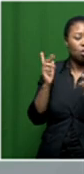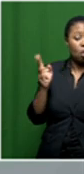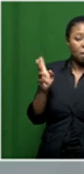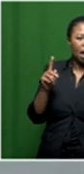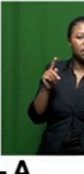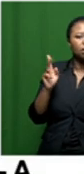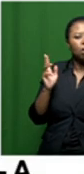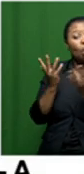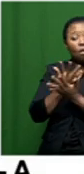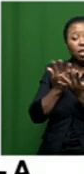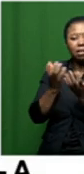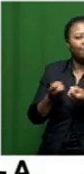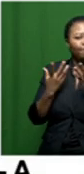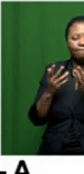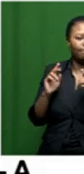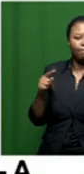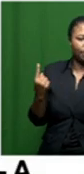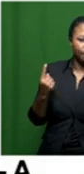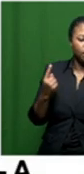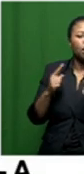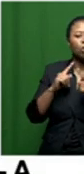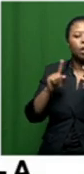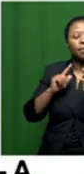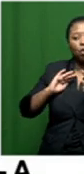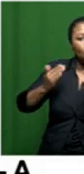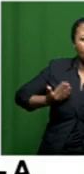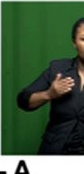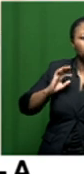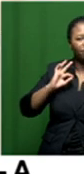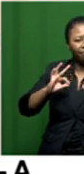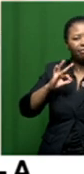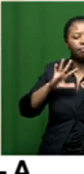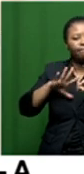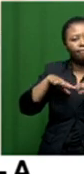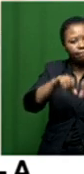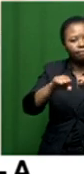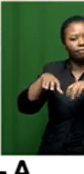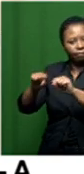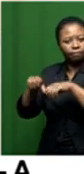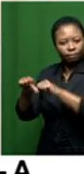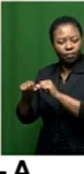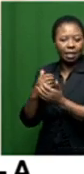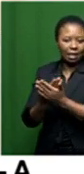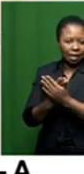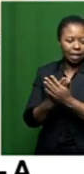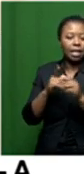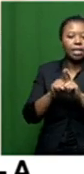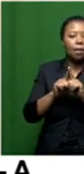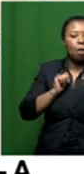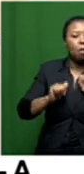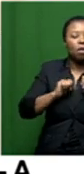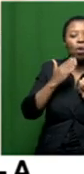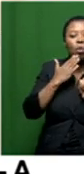spaces where women are occupying spaces, and then we have performance pieces by